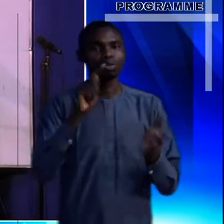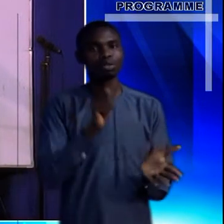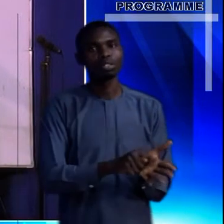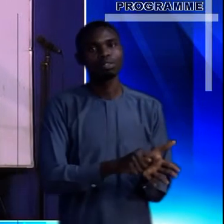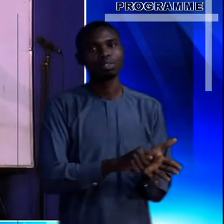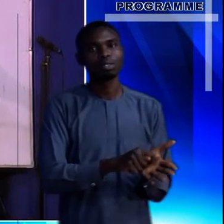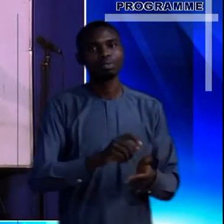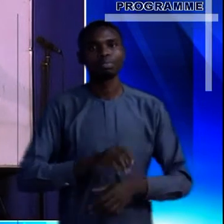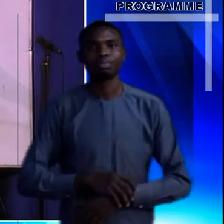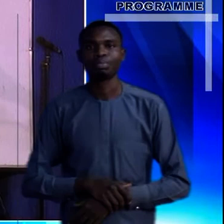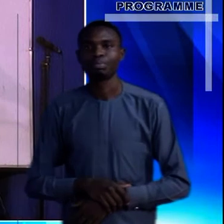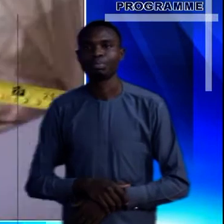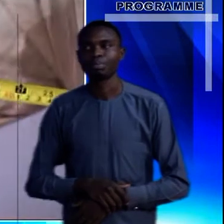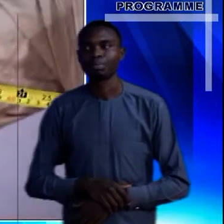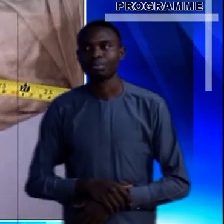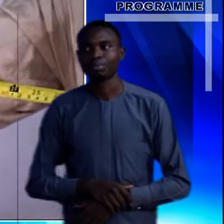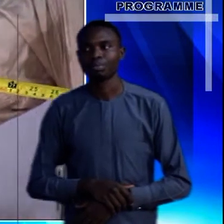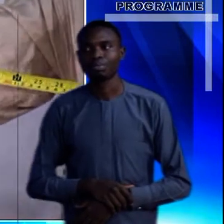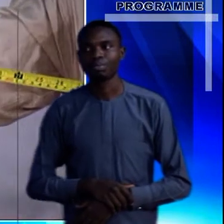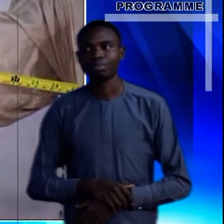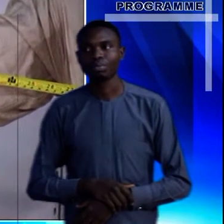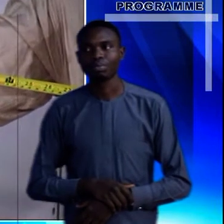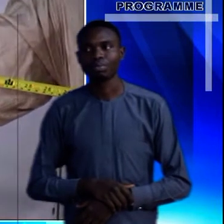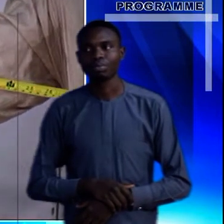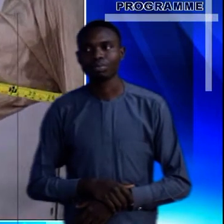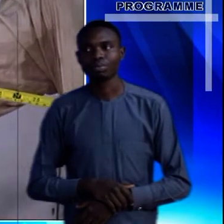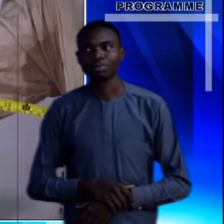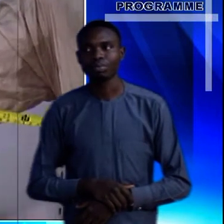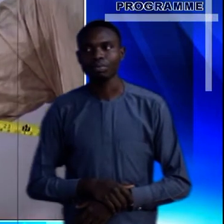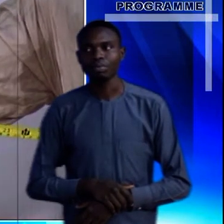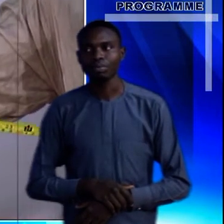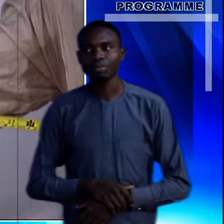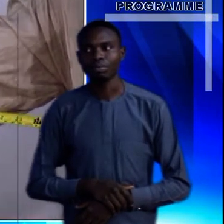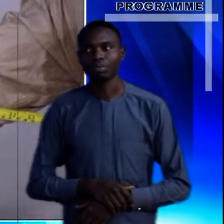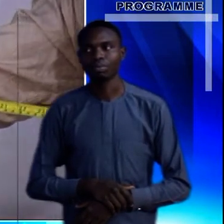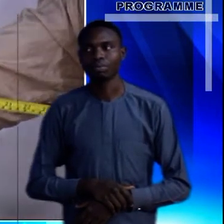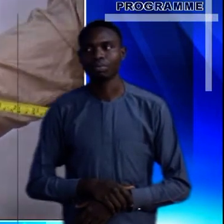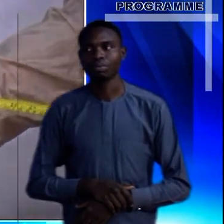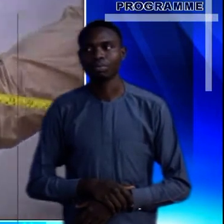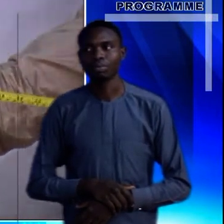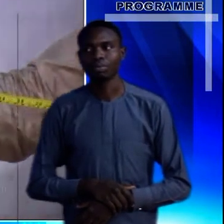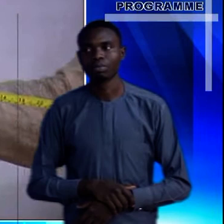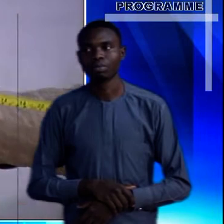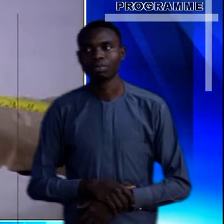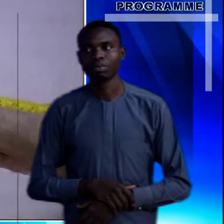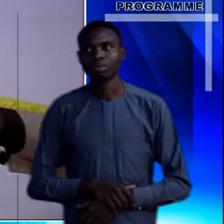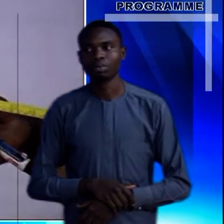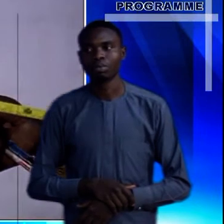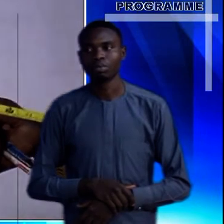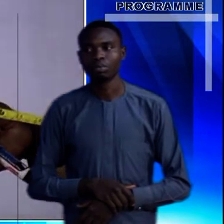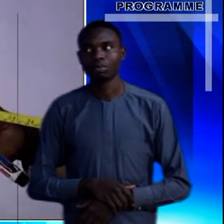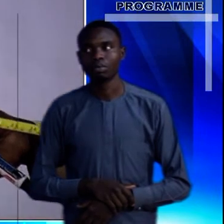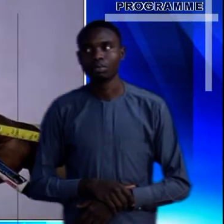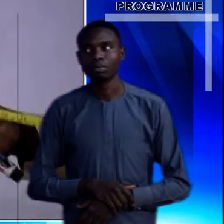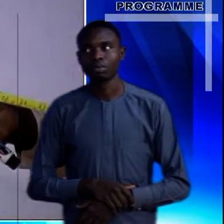here, from 1 to 2 we have 10, from 1 to 2 we have 10. If we read it, we are going to